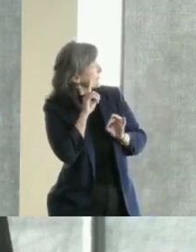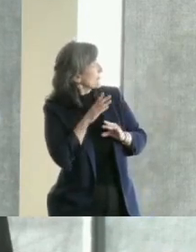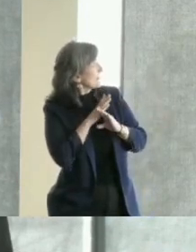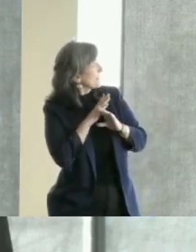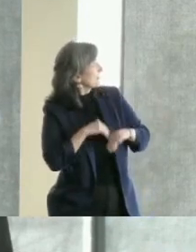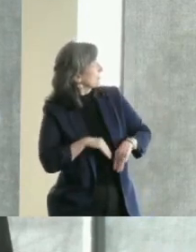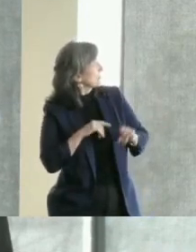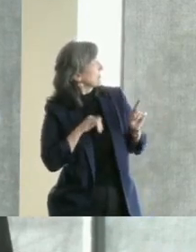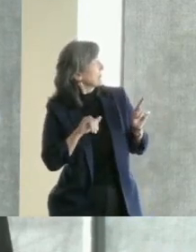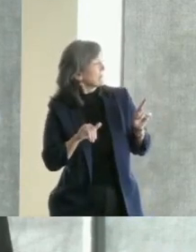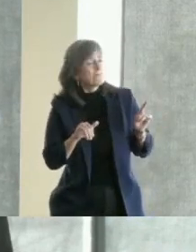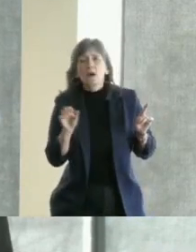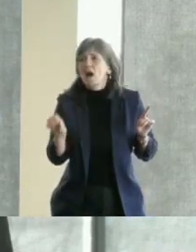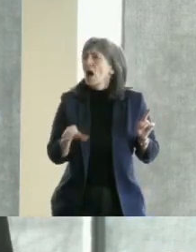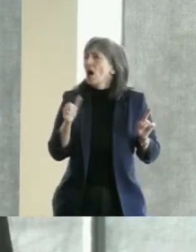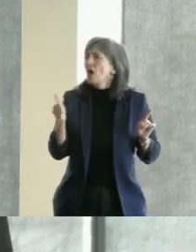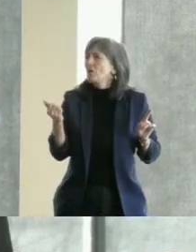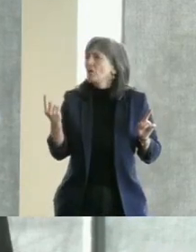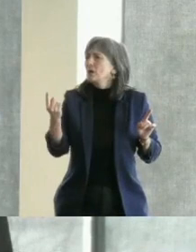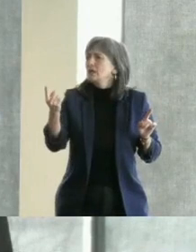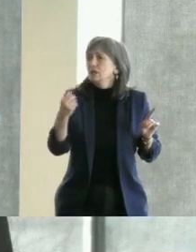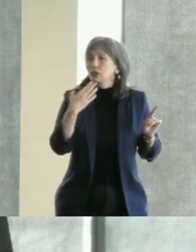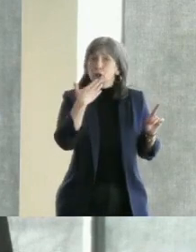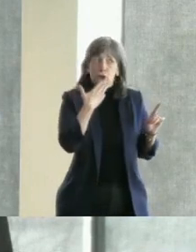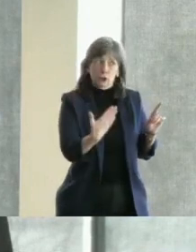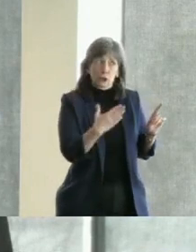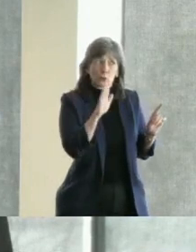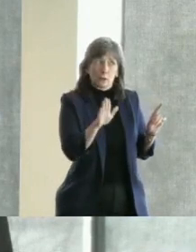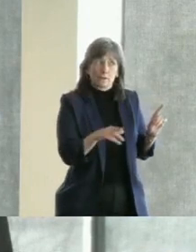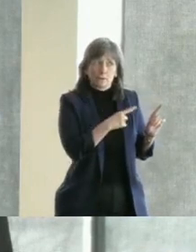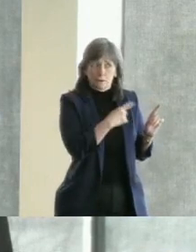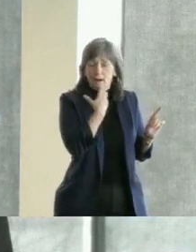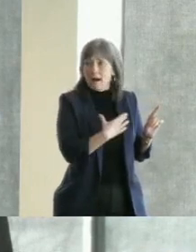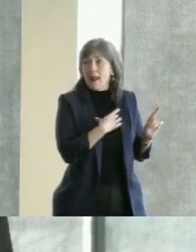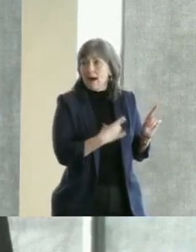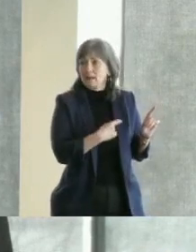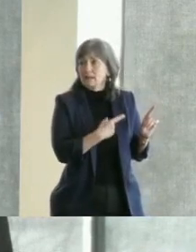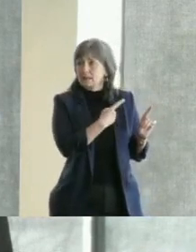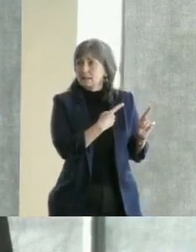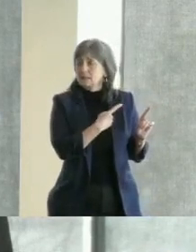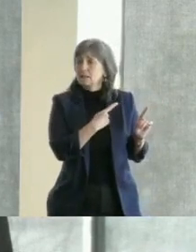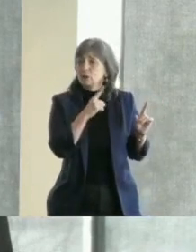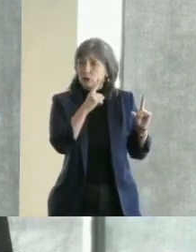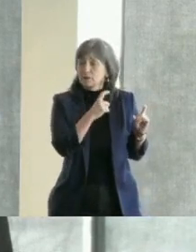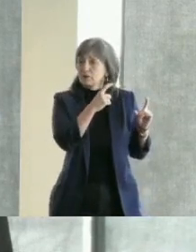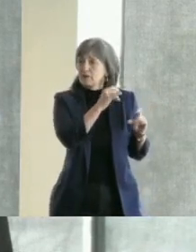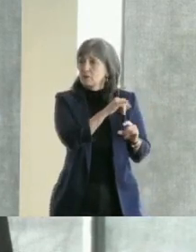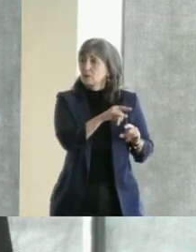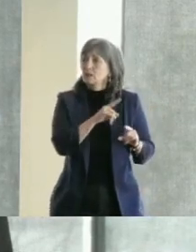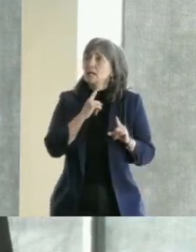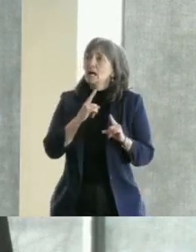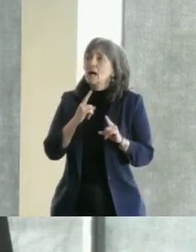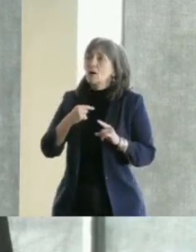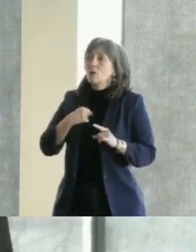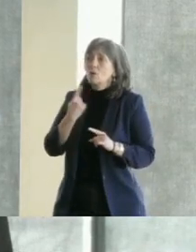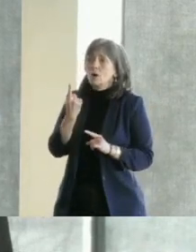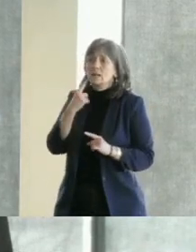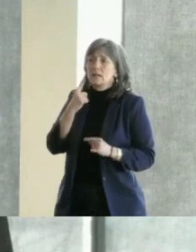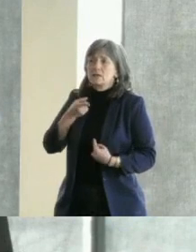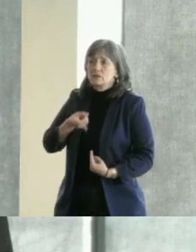employment. Another one I felt like, these are very wonderful one, good ones. I took a picture. I always struggle